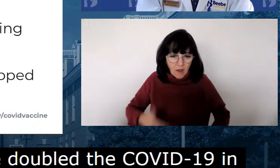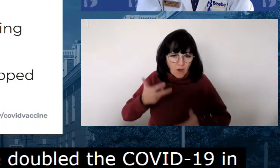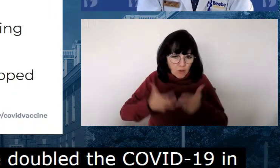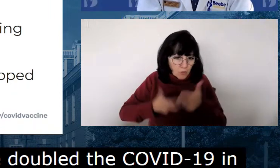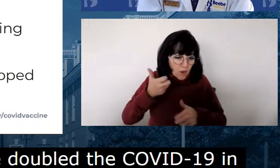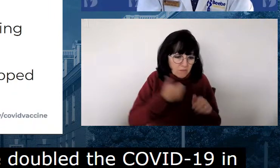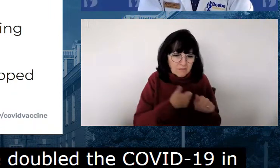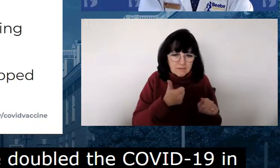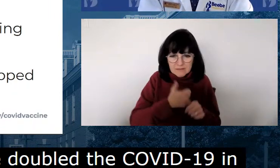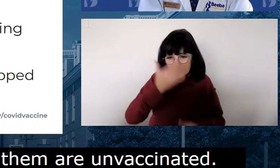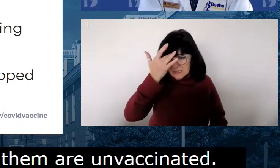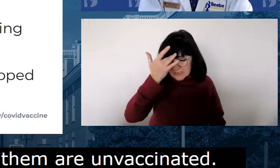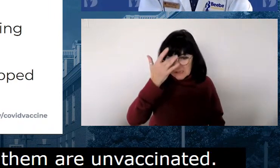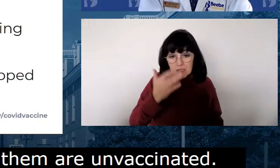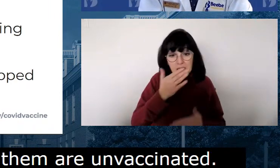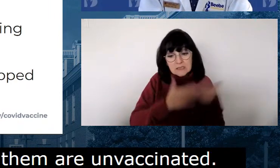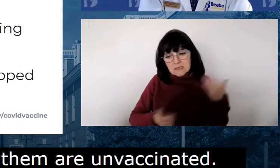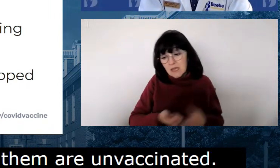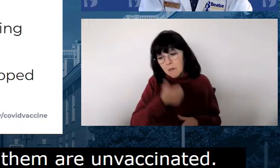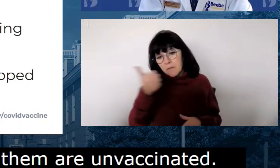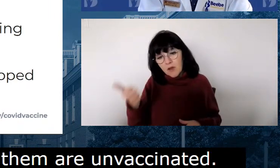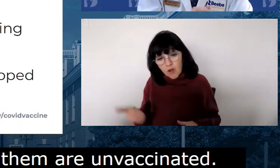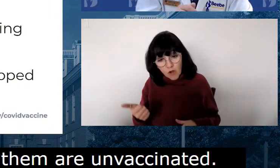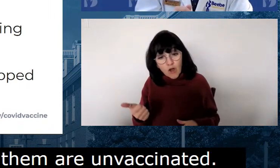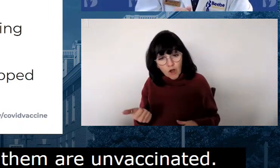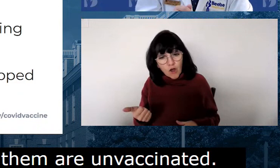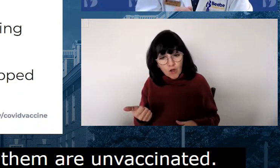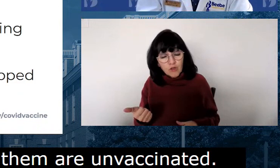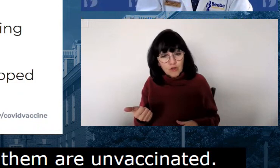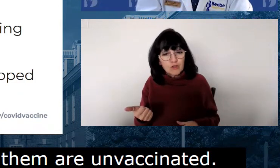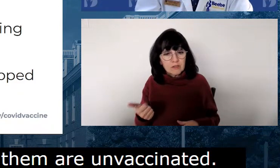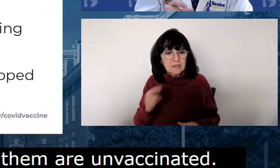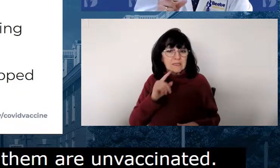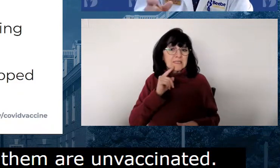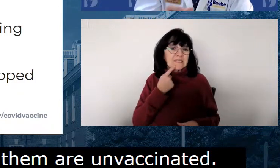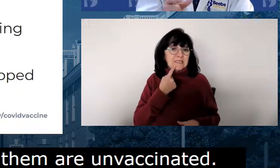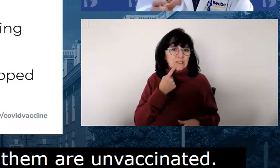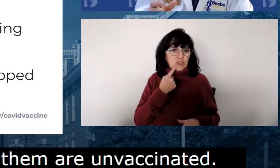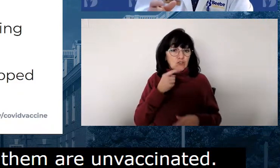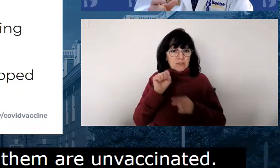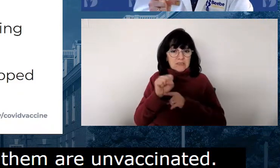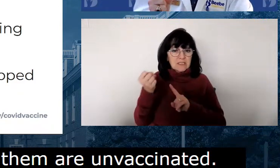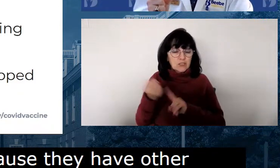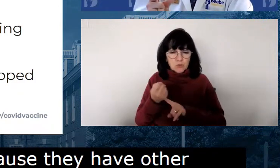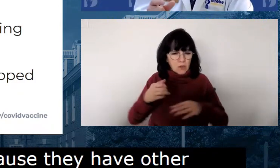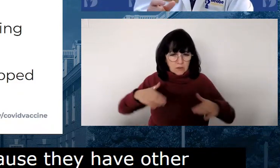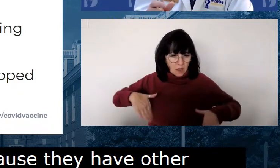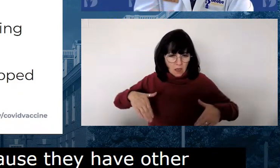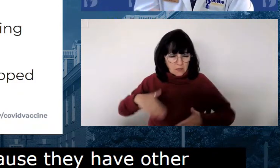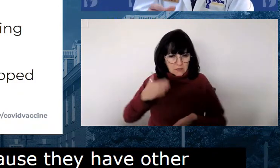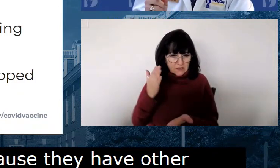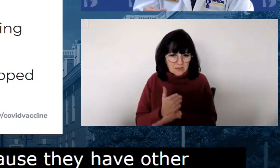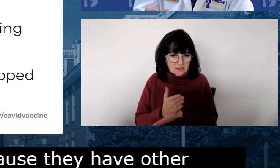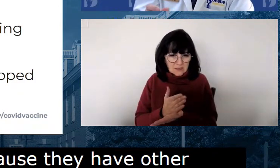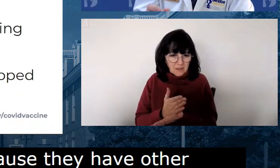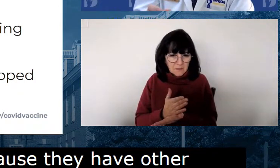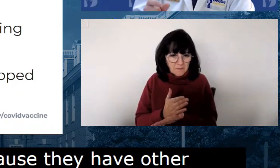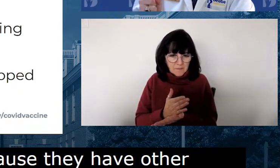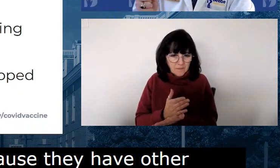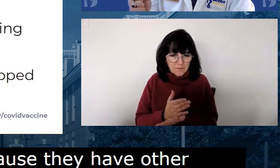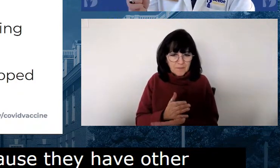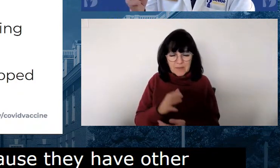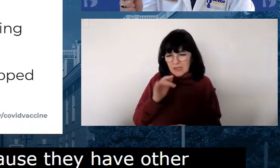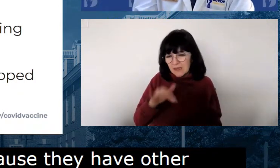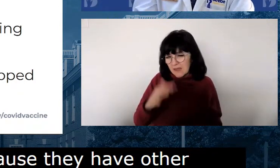And other illnesses and urgent cases have not stopped. And that's one of the reasons why I don't necessarily talk about COVID